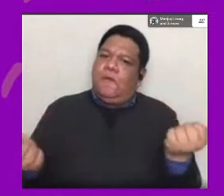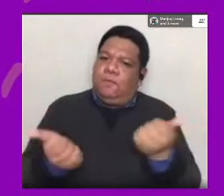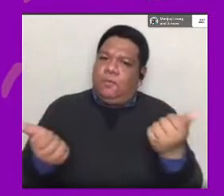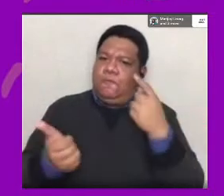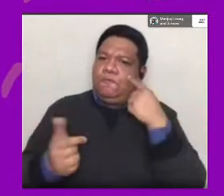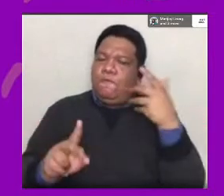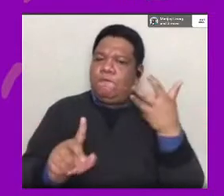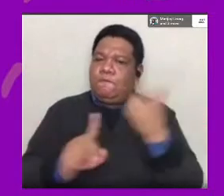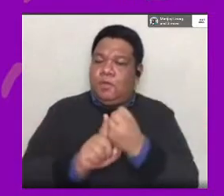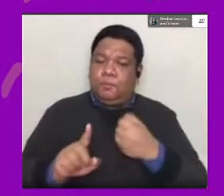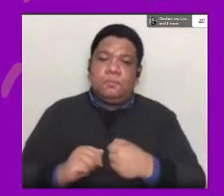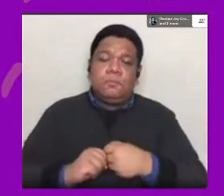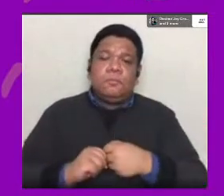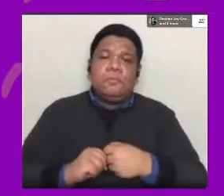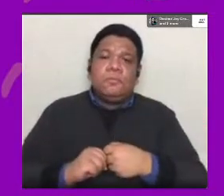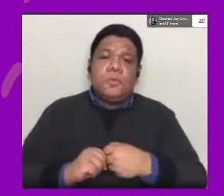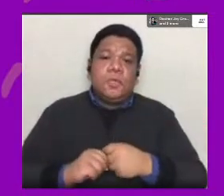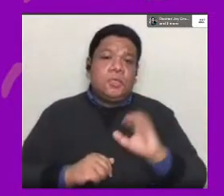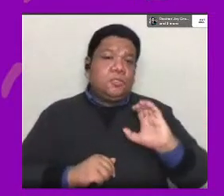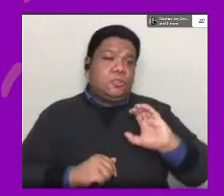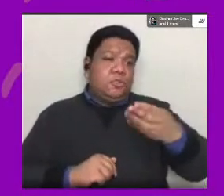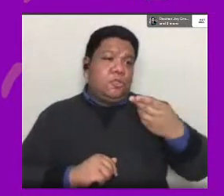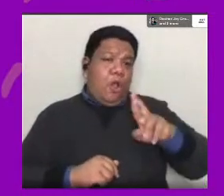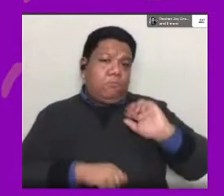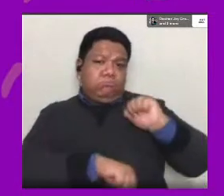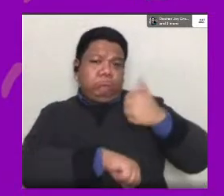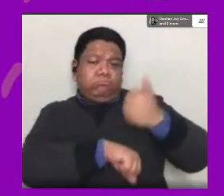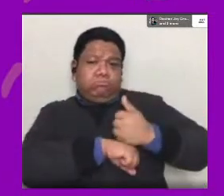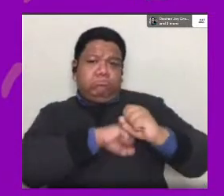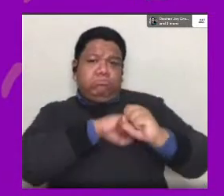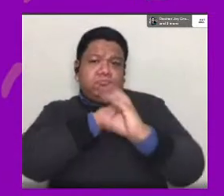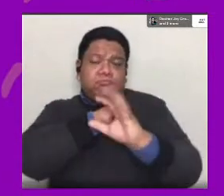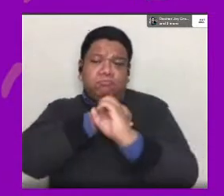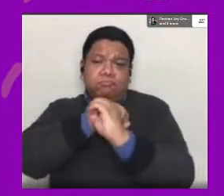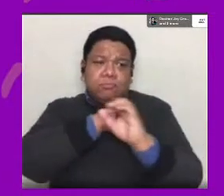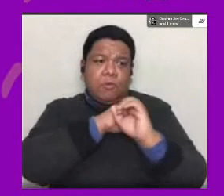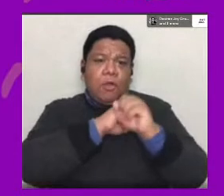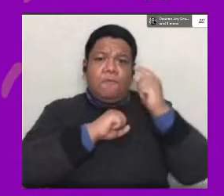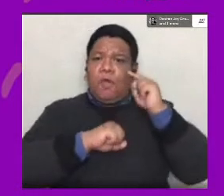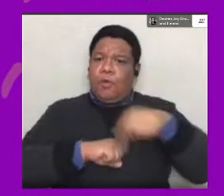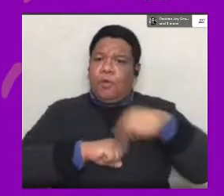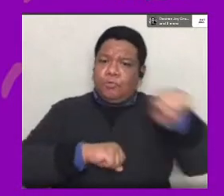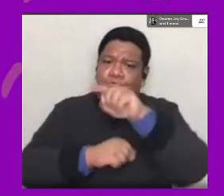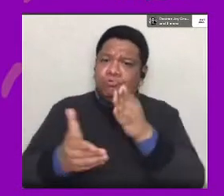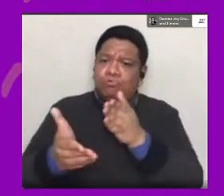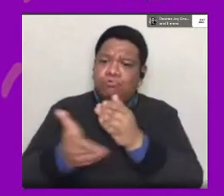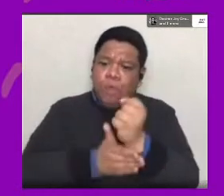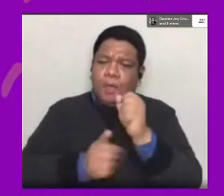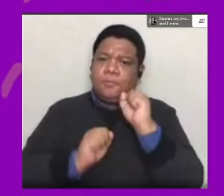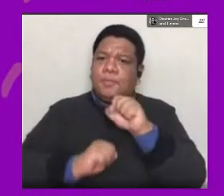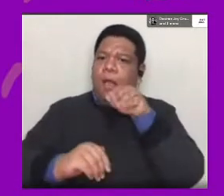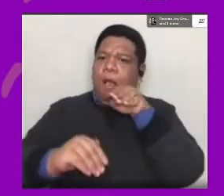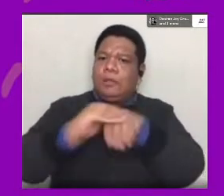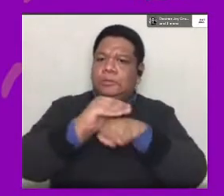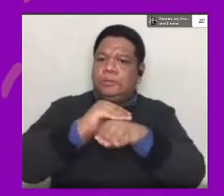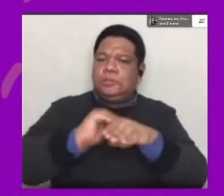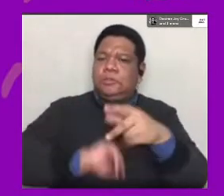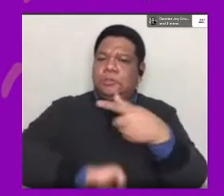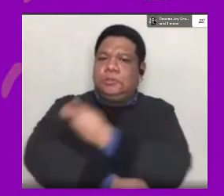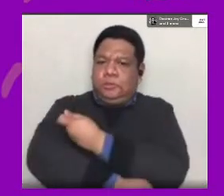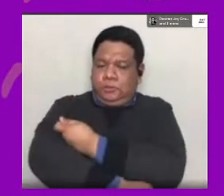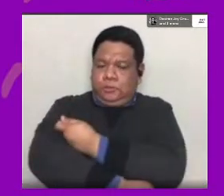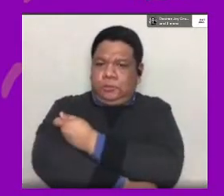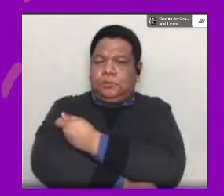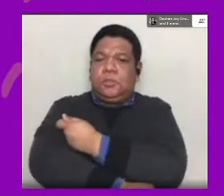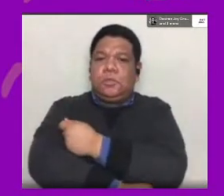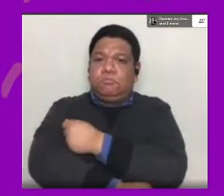Commission launched its Vaccine for All campaign, highlighting everyone's right to access COVID-19 vaccines, which are